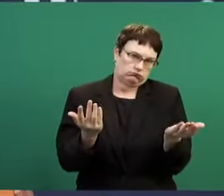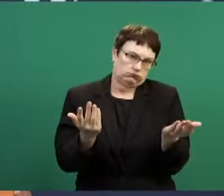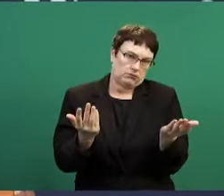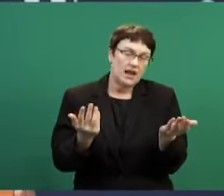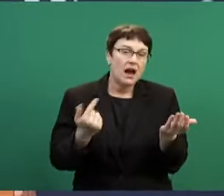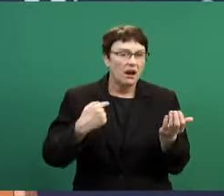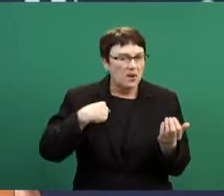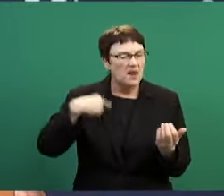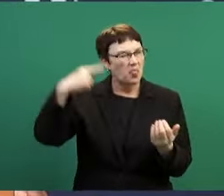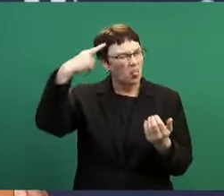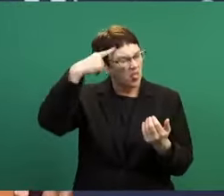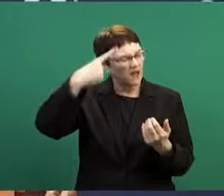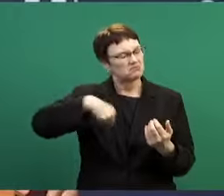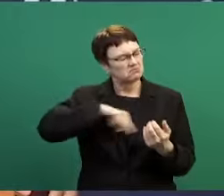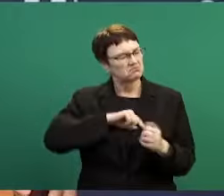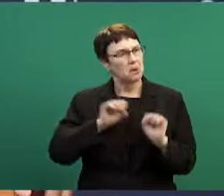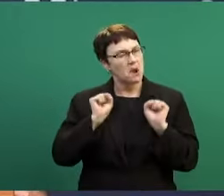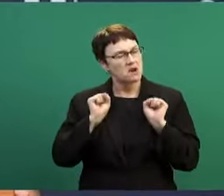sustainably in